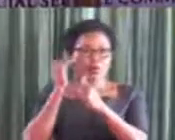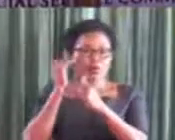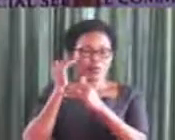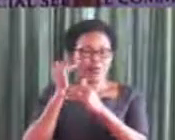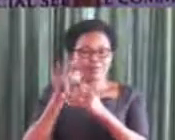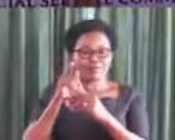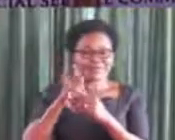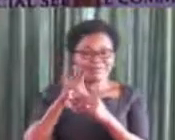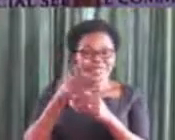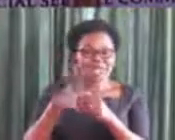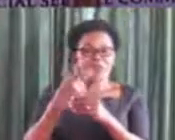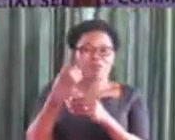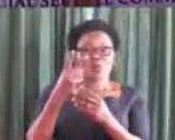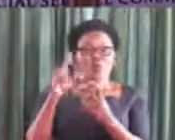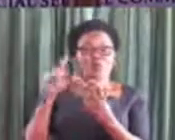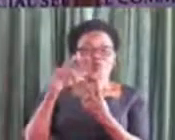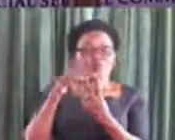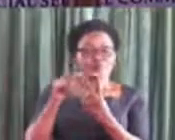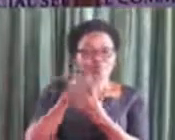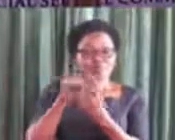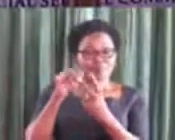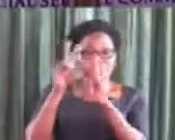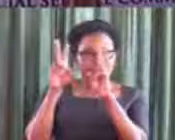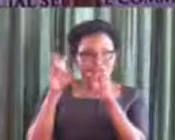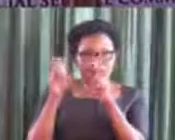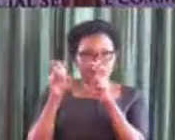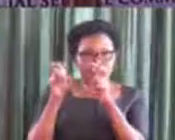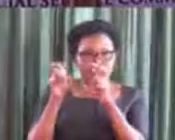two issues. Yes.